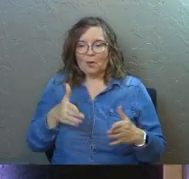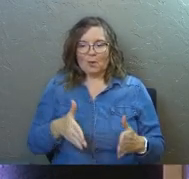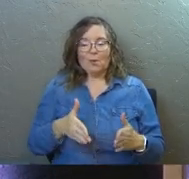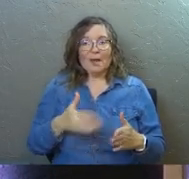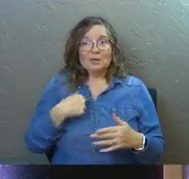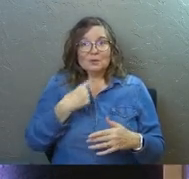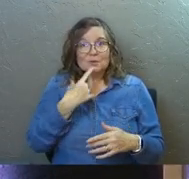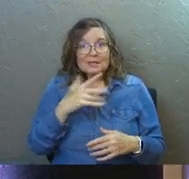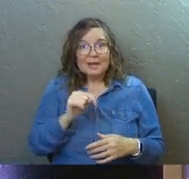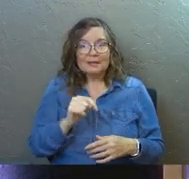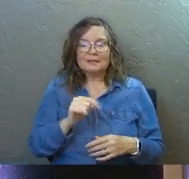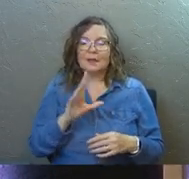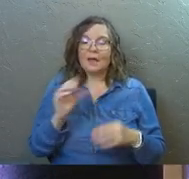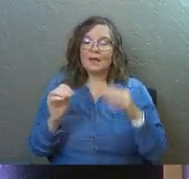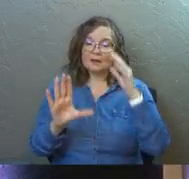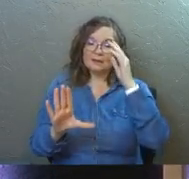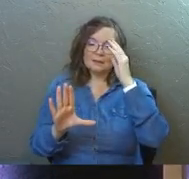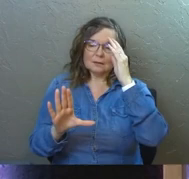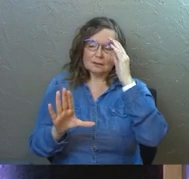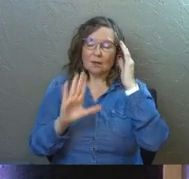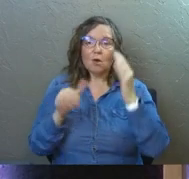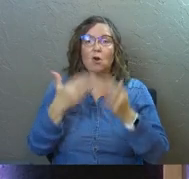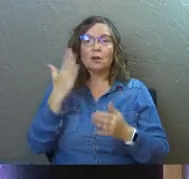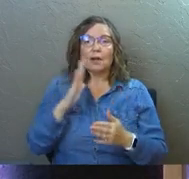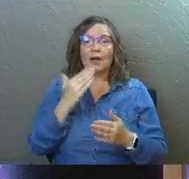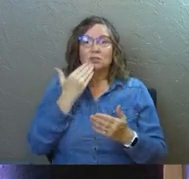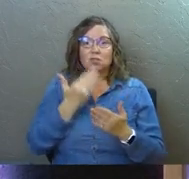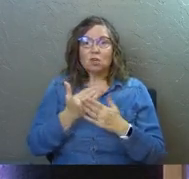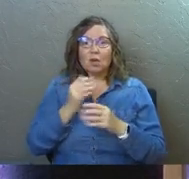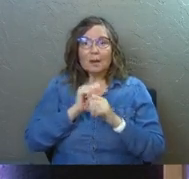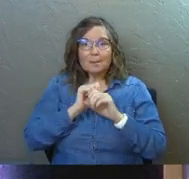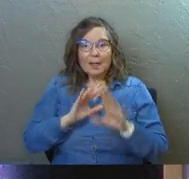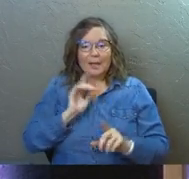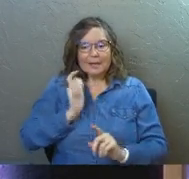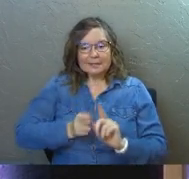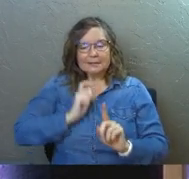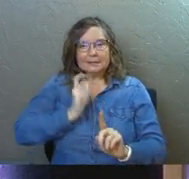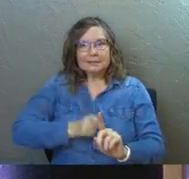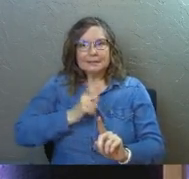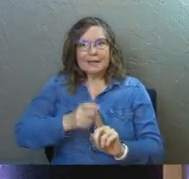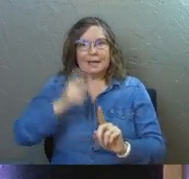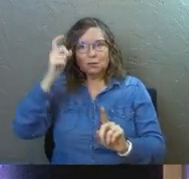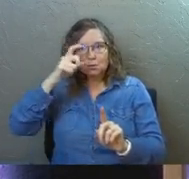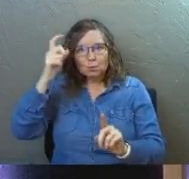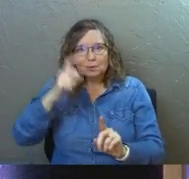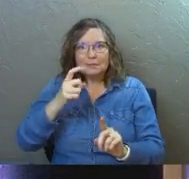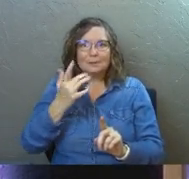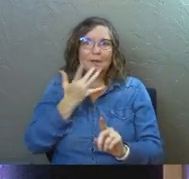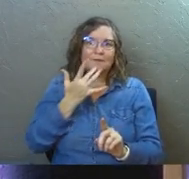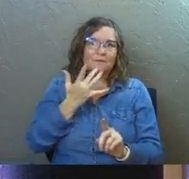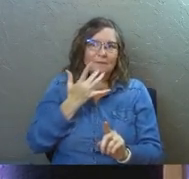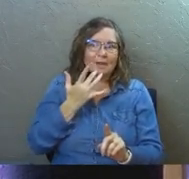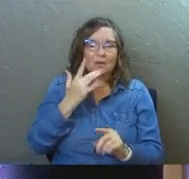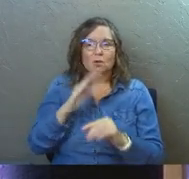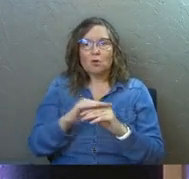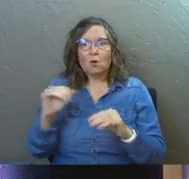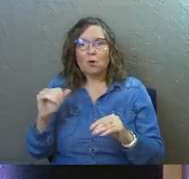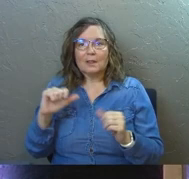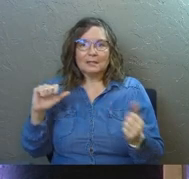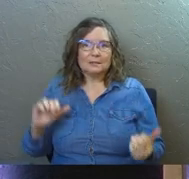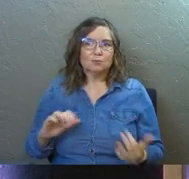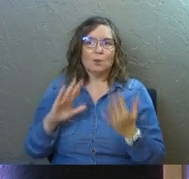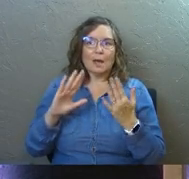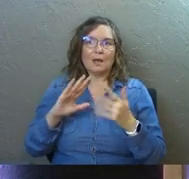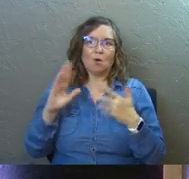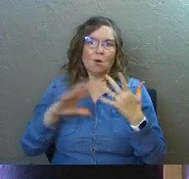way to say it. And all God's good blessings and his wisdom and his favor and his calling and his